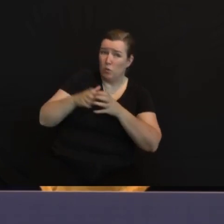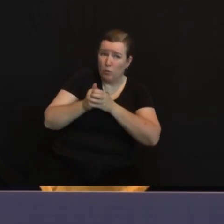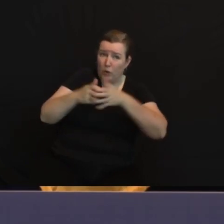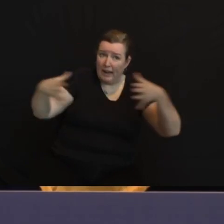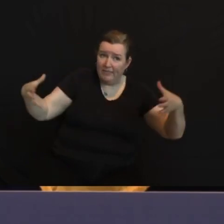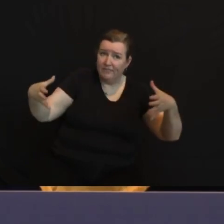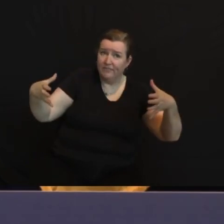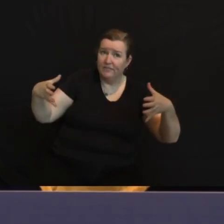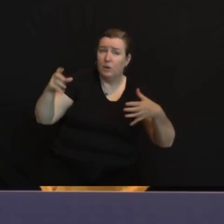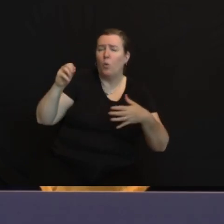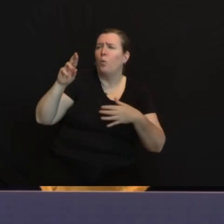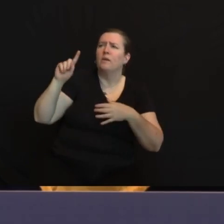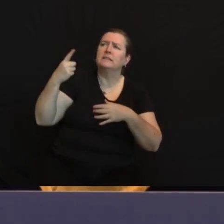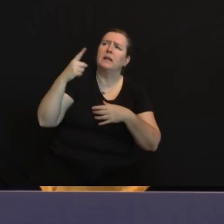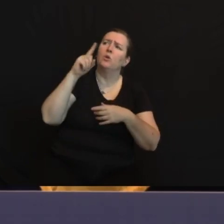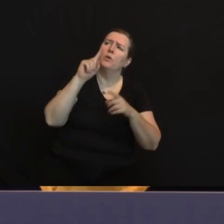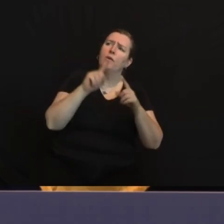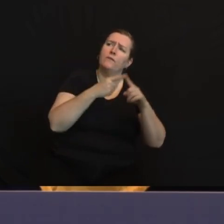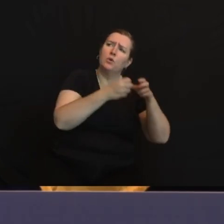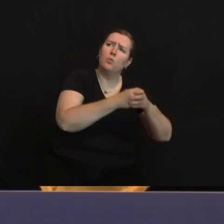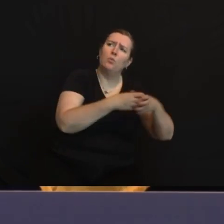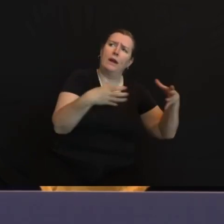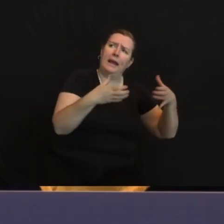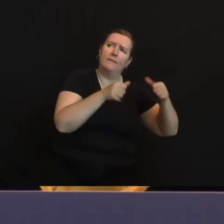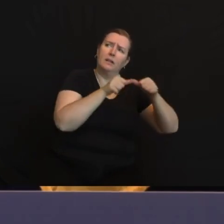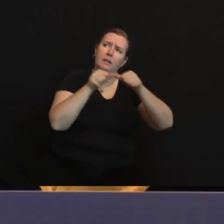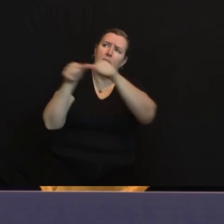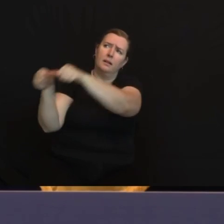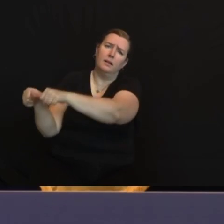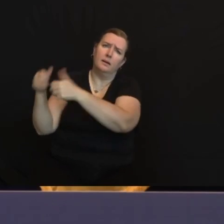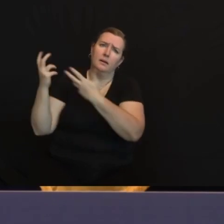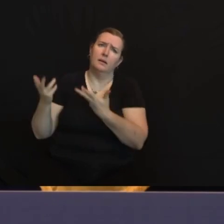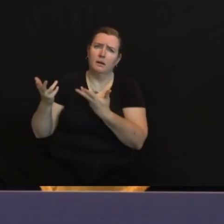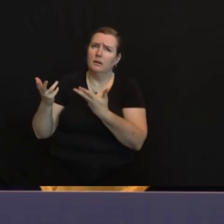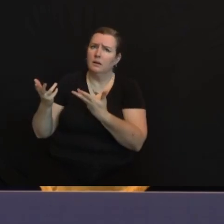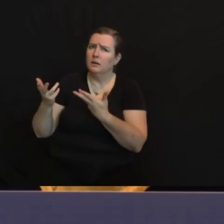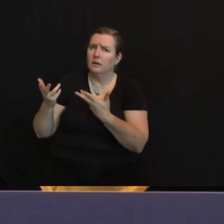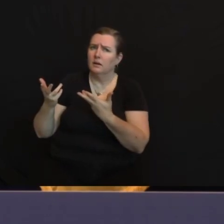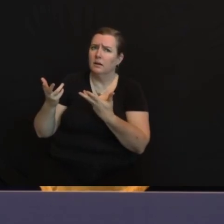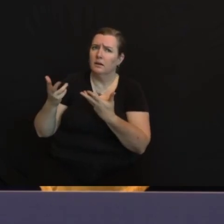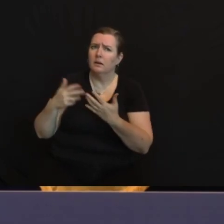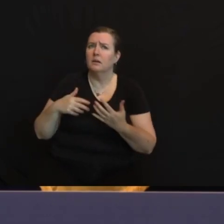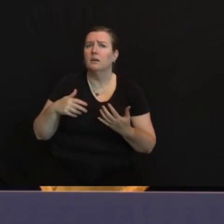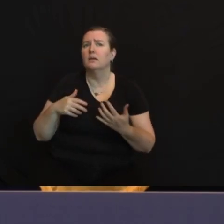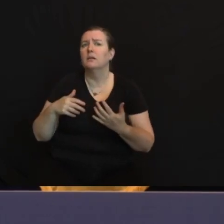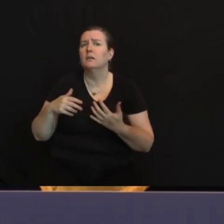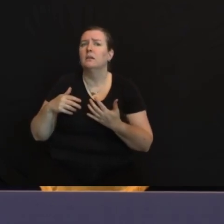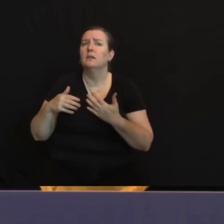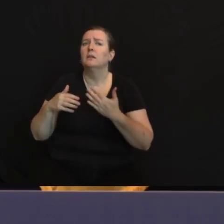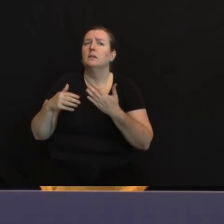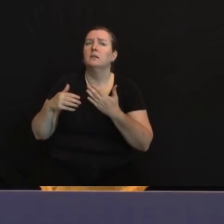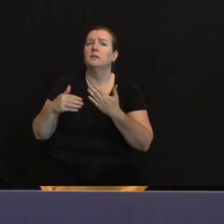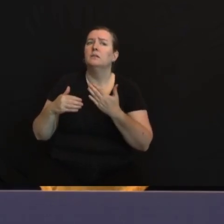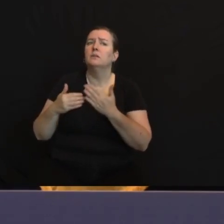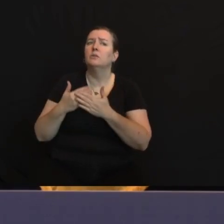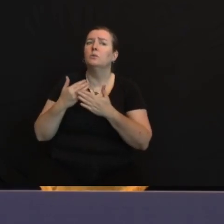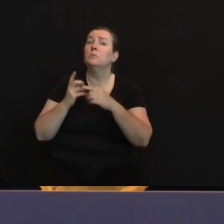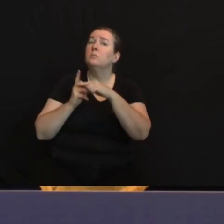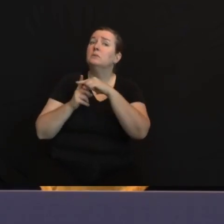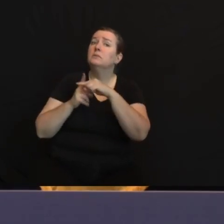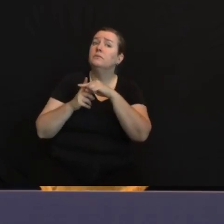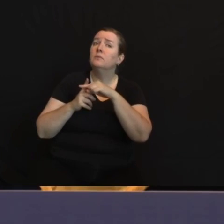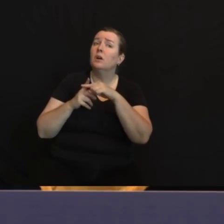first wave? I'd like to ask you and the Health Commissioner about the relation between new cases and the RT. As we've seen, the number of new cases has